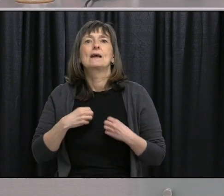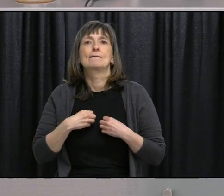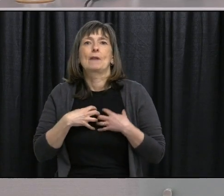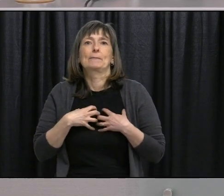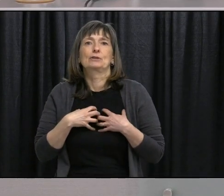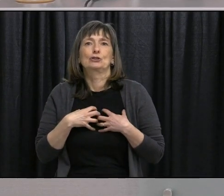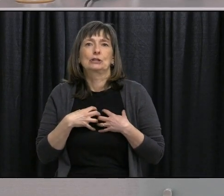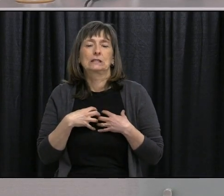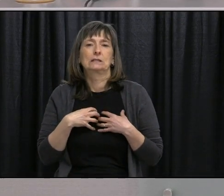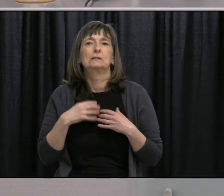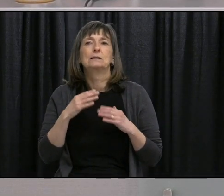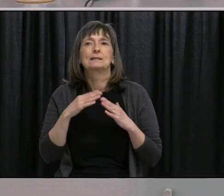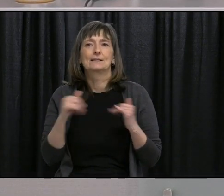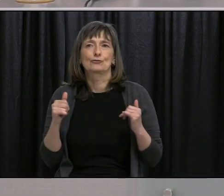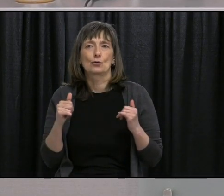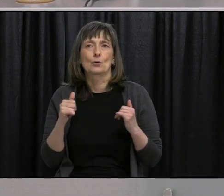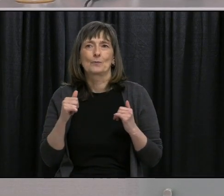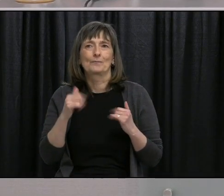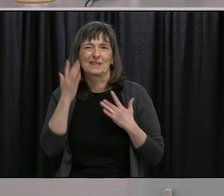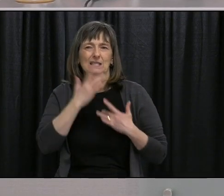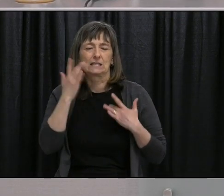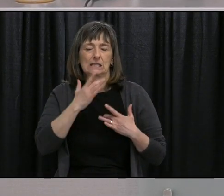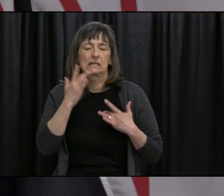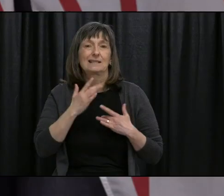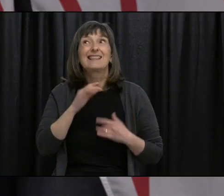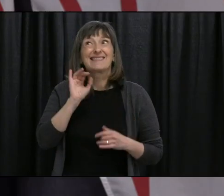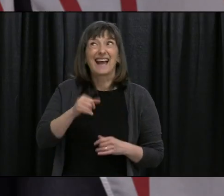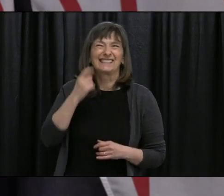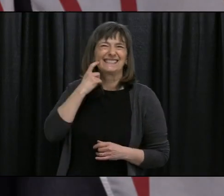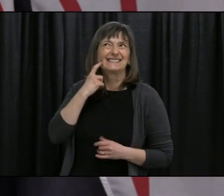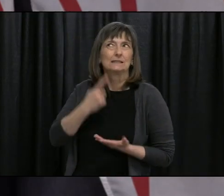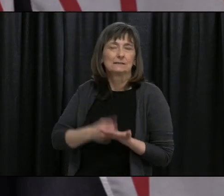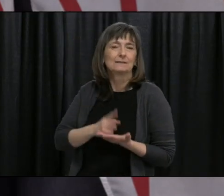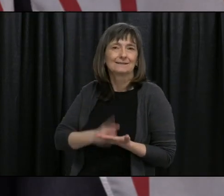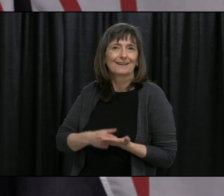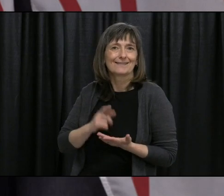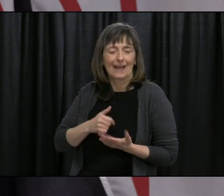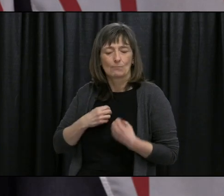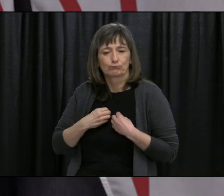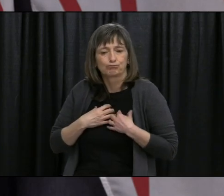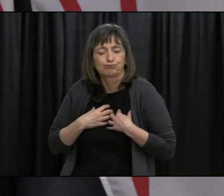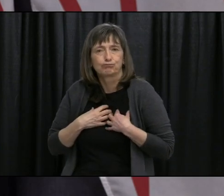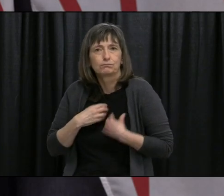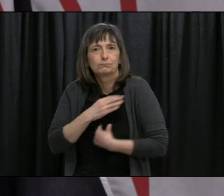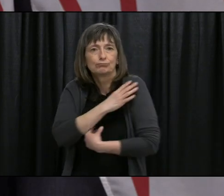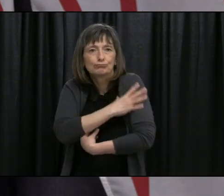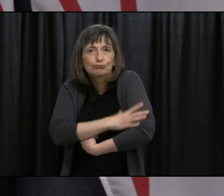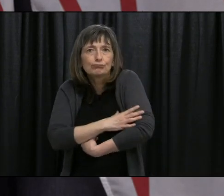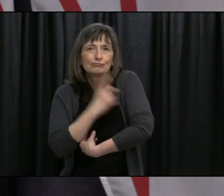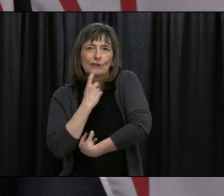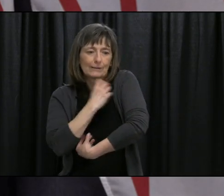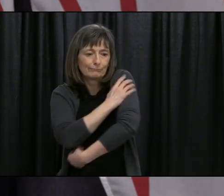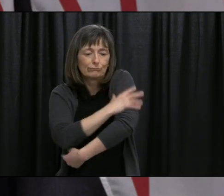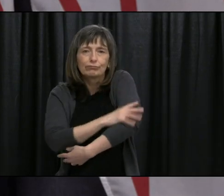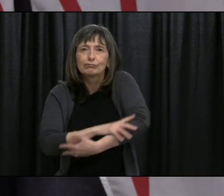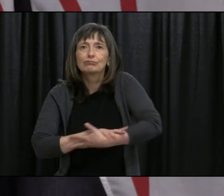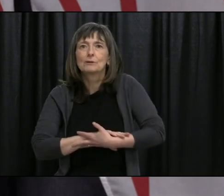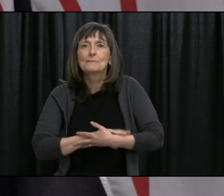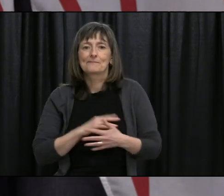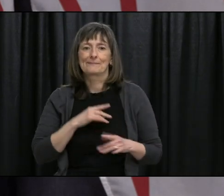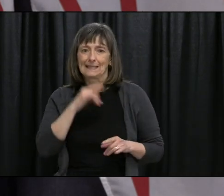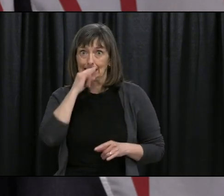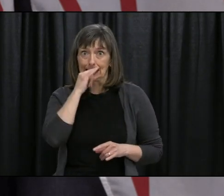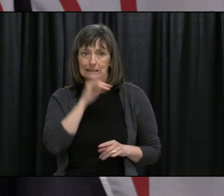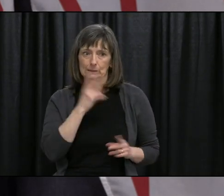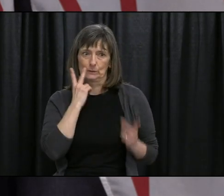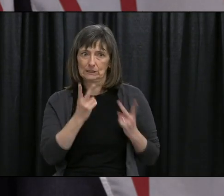syndrome? Yes, so that's the disease I was talking about earlier. So we, obviously seeing